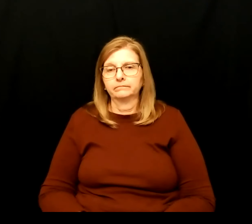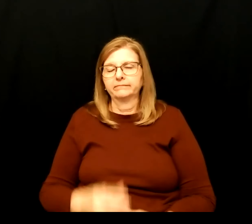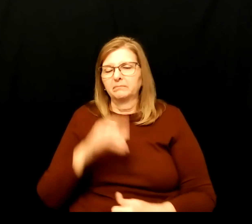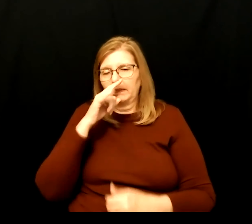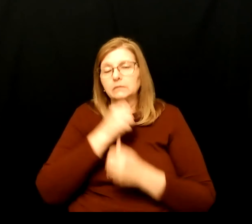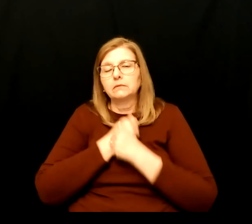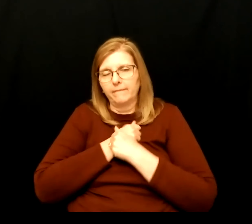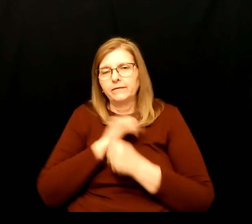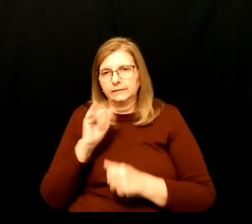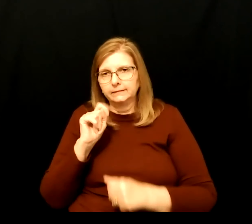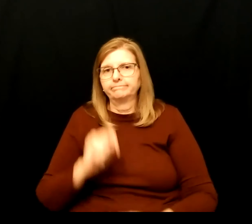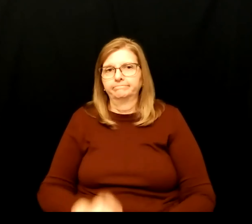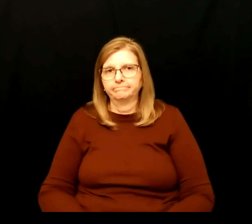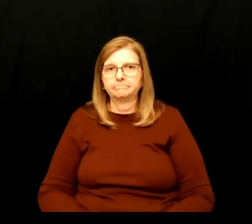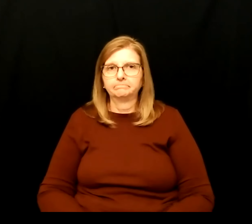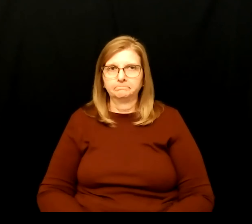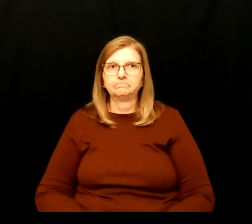it.